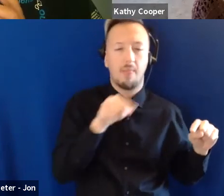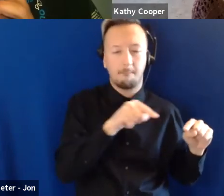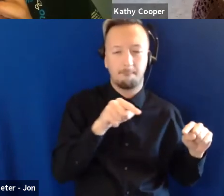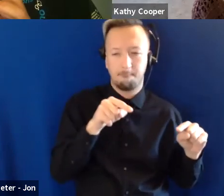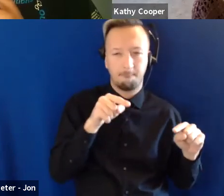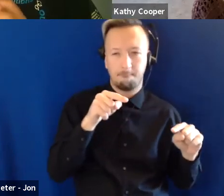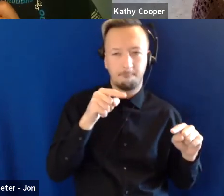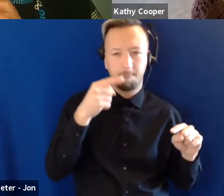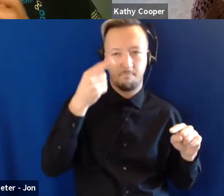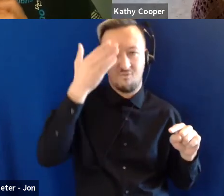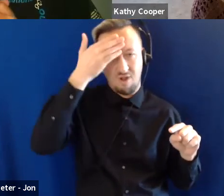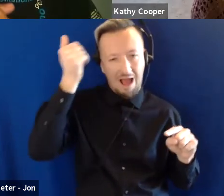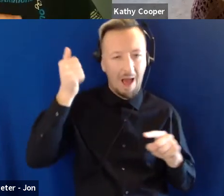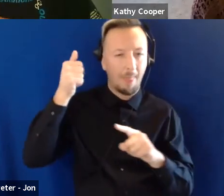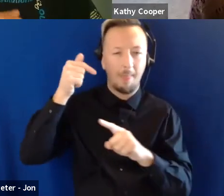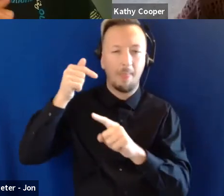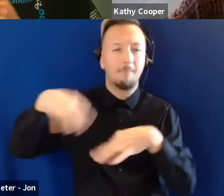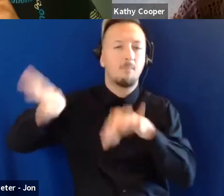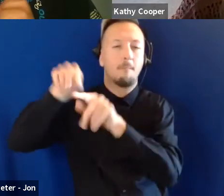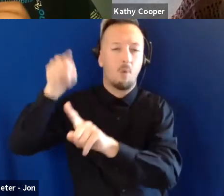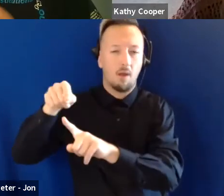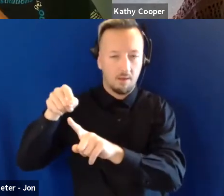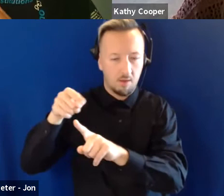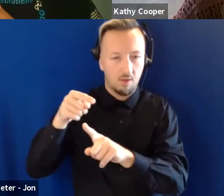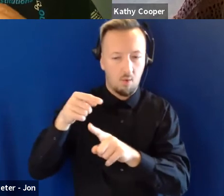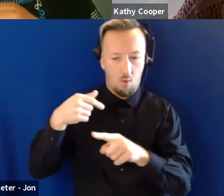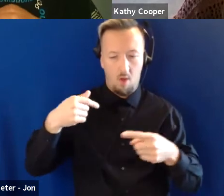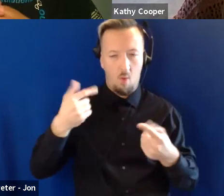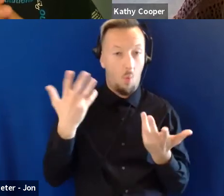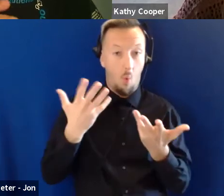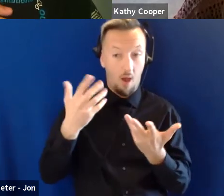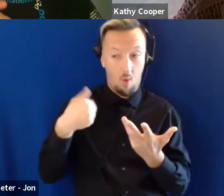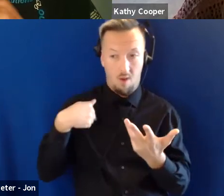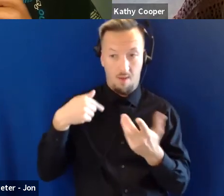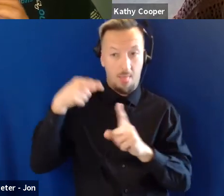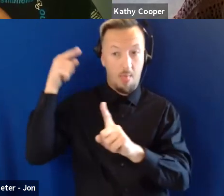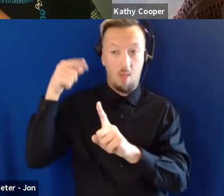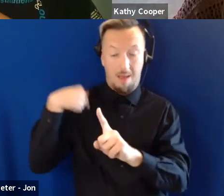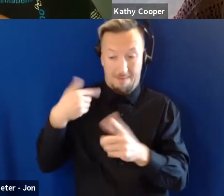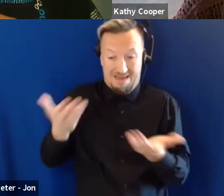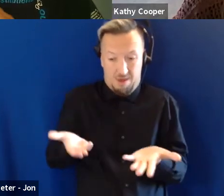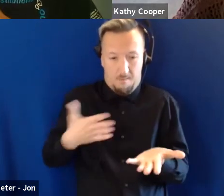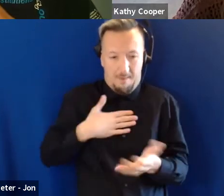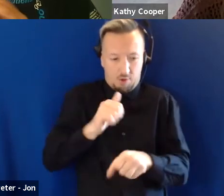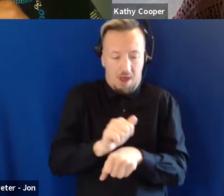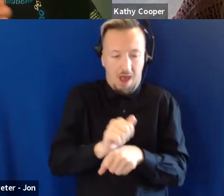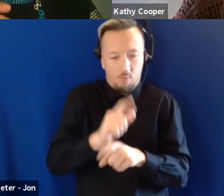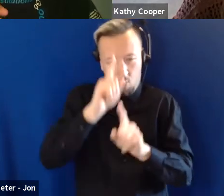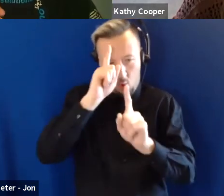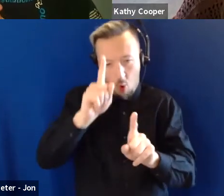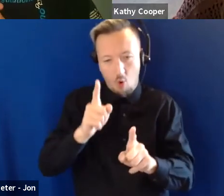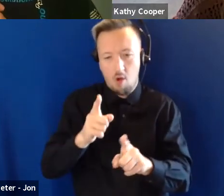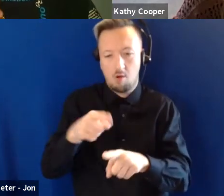agreed upon concept, which is fundamentally, we're here to serve people with disabilities and to